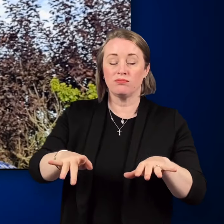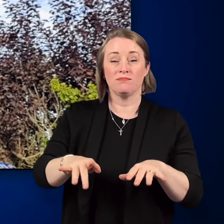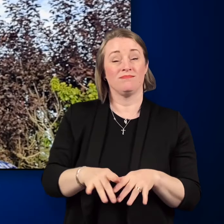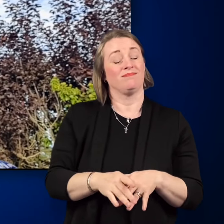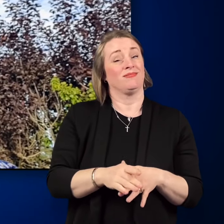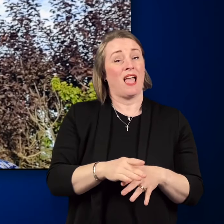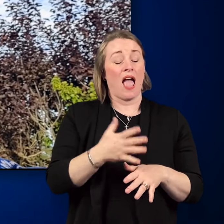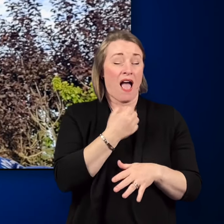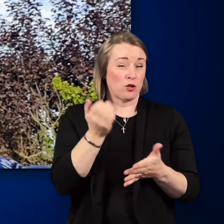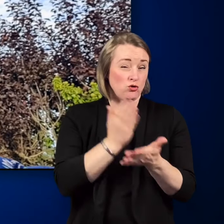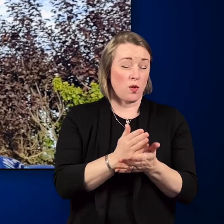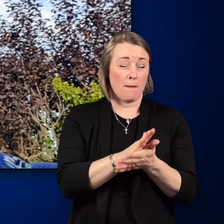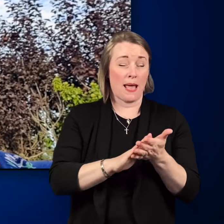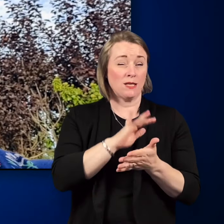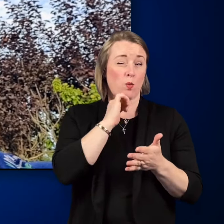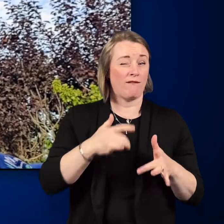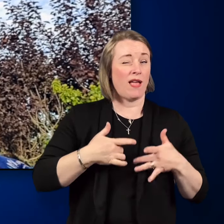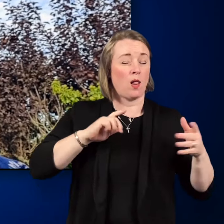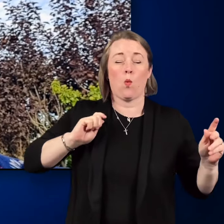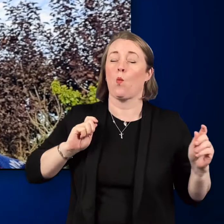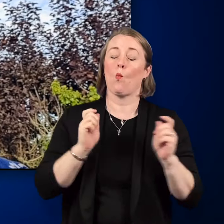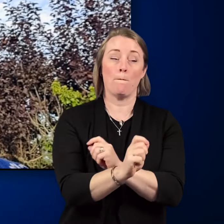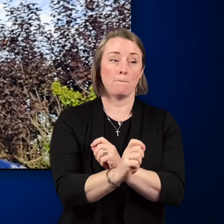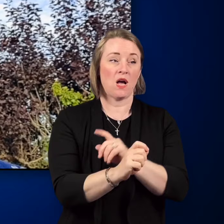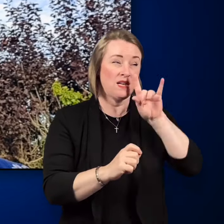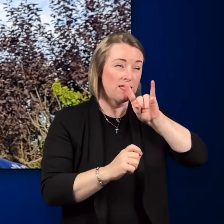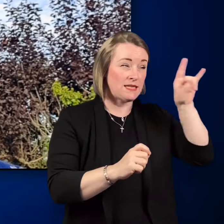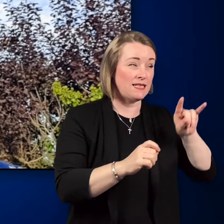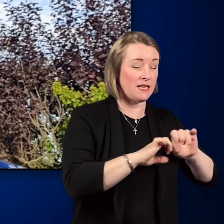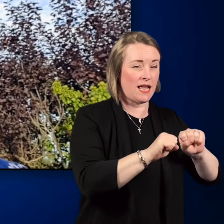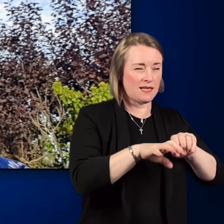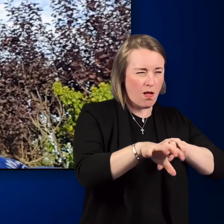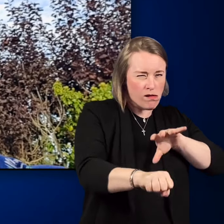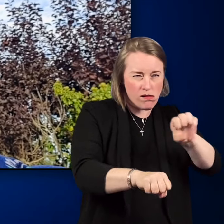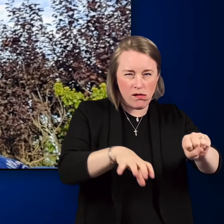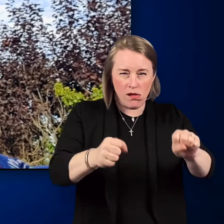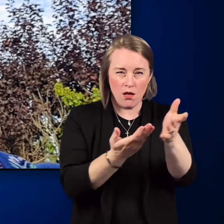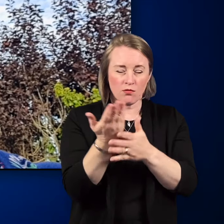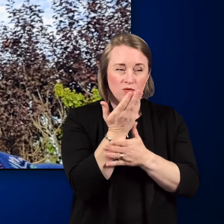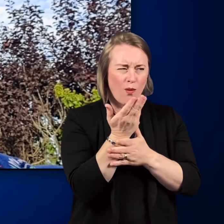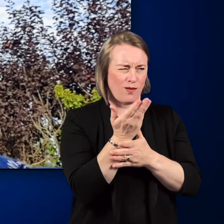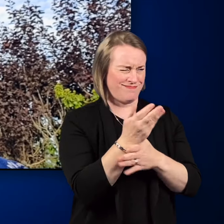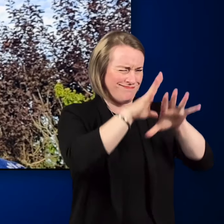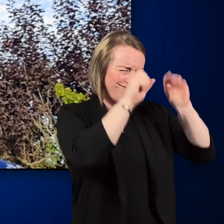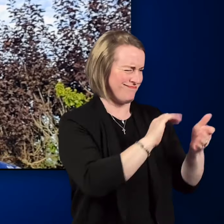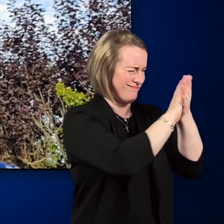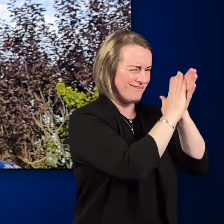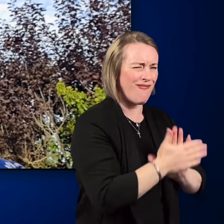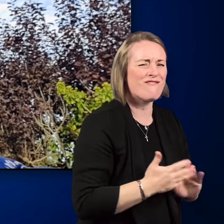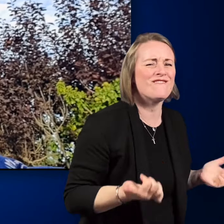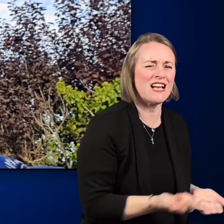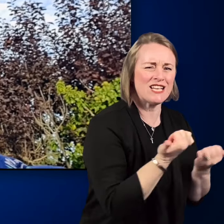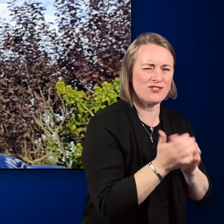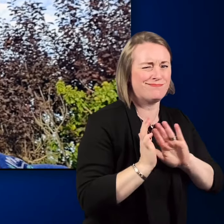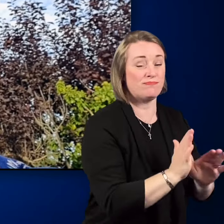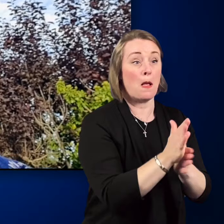and liberating. The strongholds that Satan has in schools would be broken, and schools would be a place where everyone could